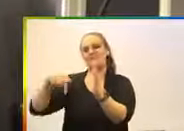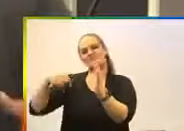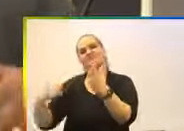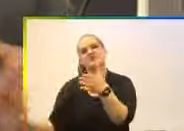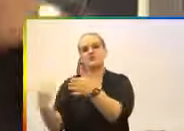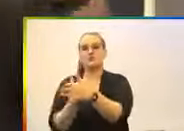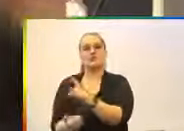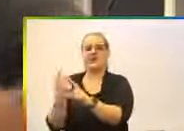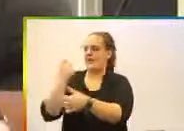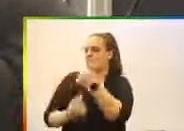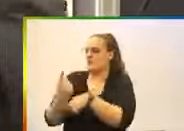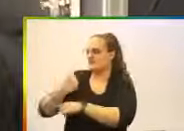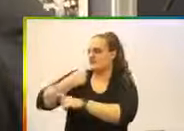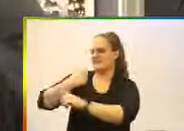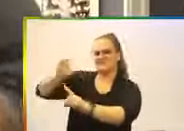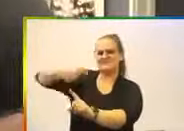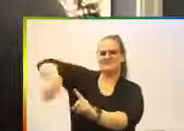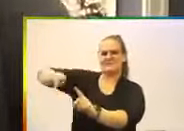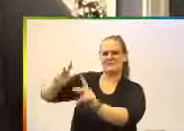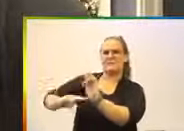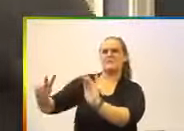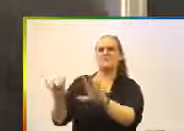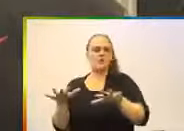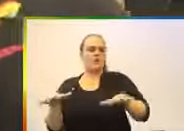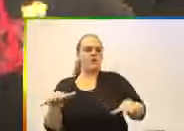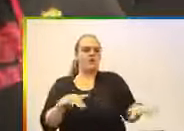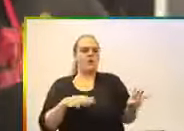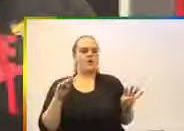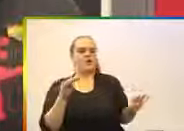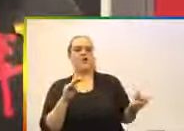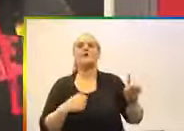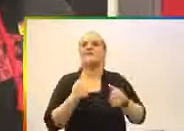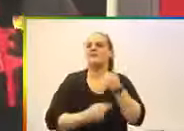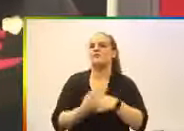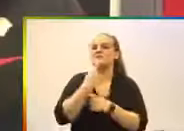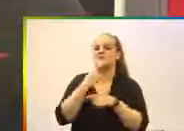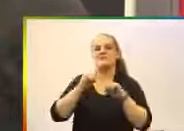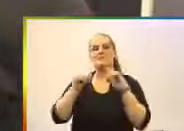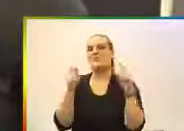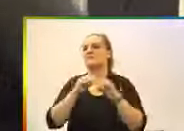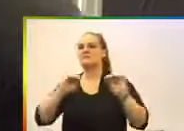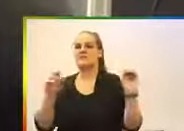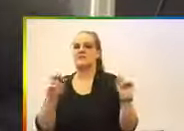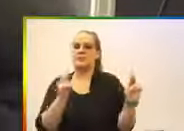the collective just acts cool. Everybody says it, but nobody on the back true.